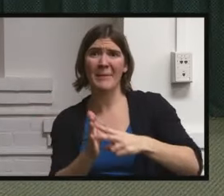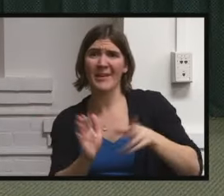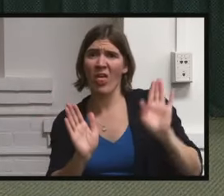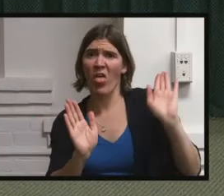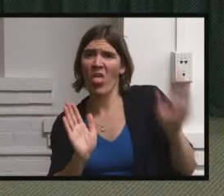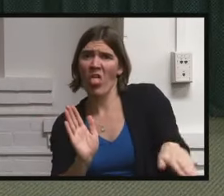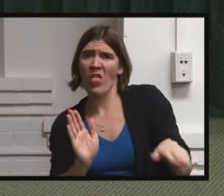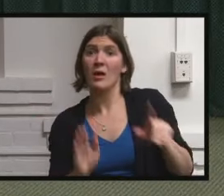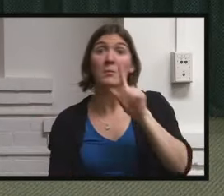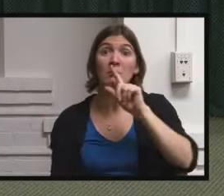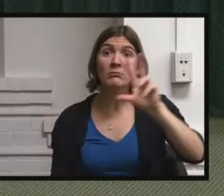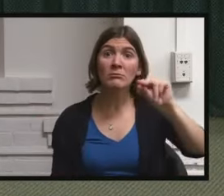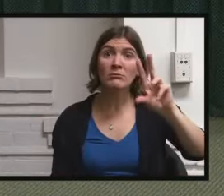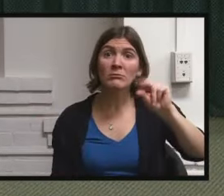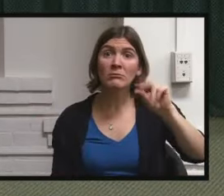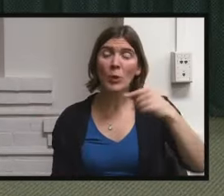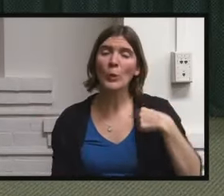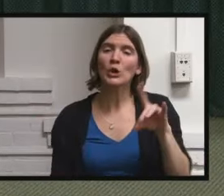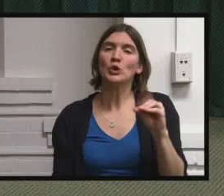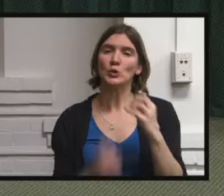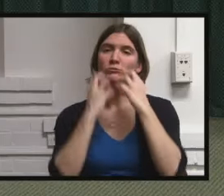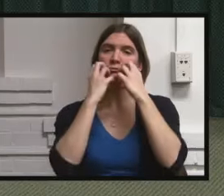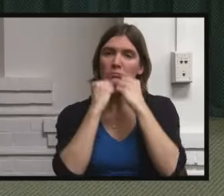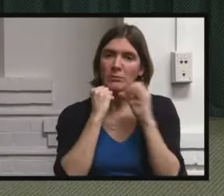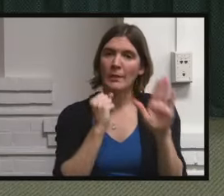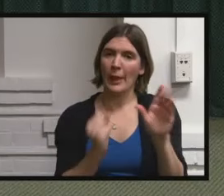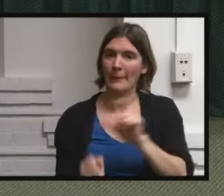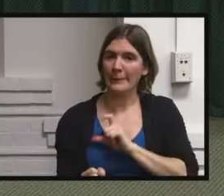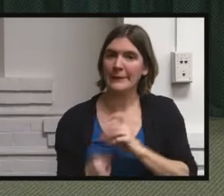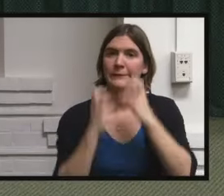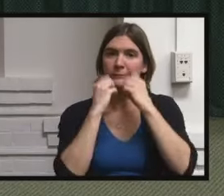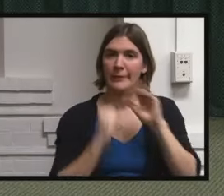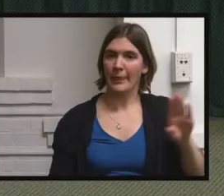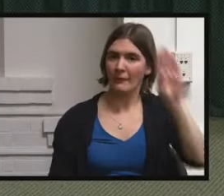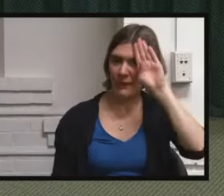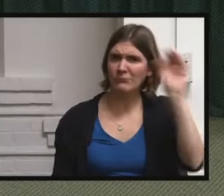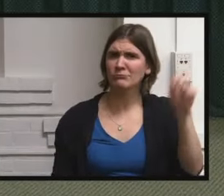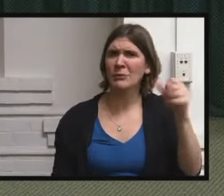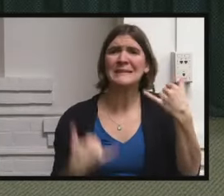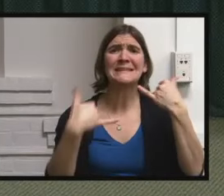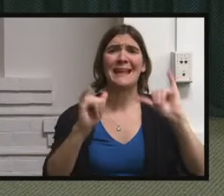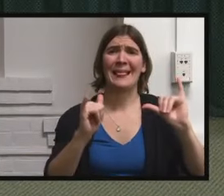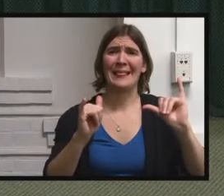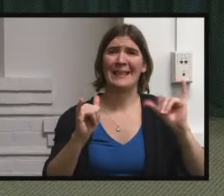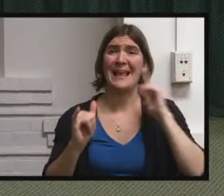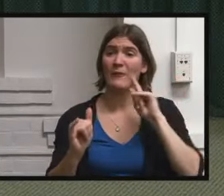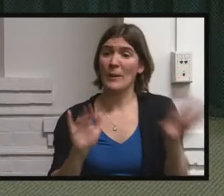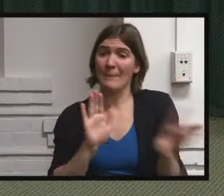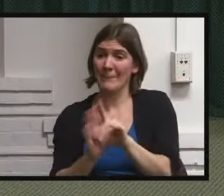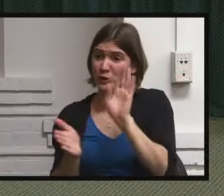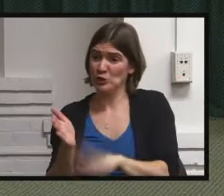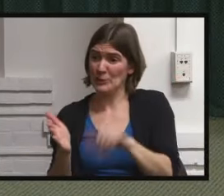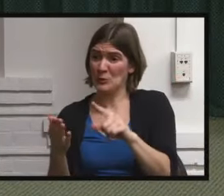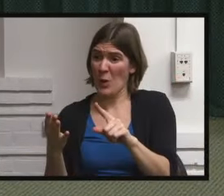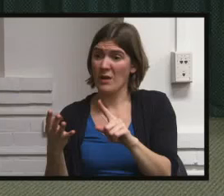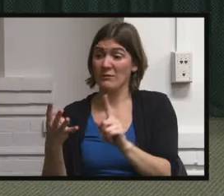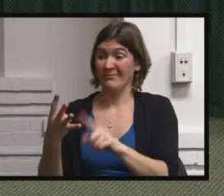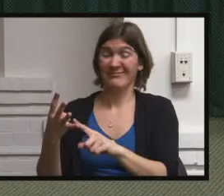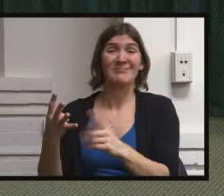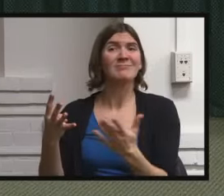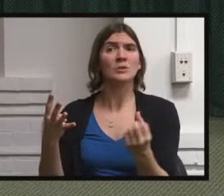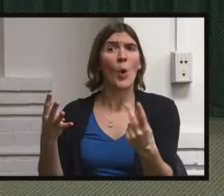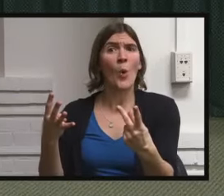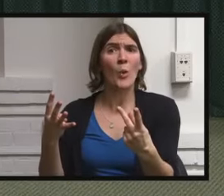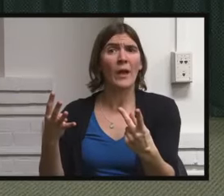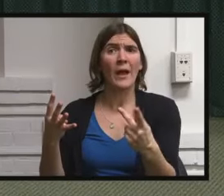the police and fire services and personnel and facilities because there's substantial